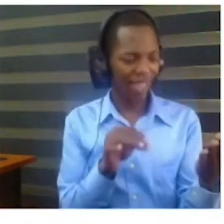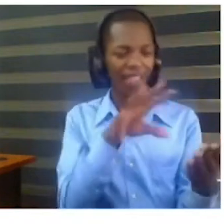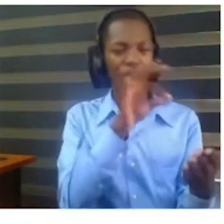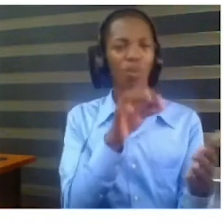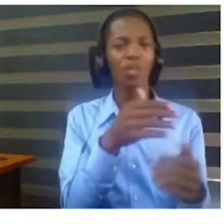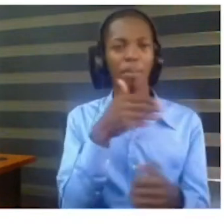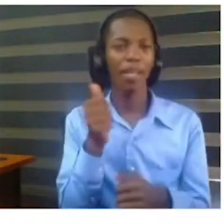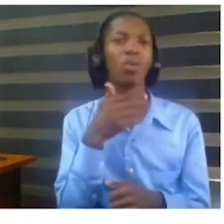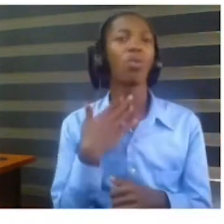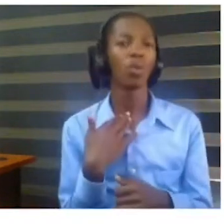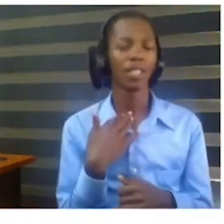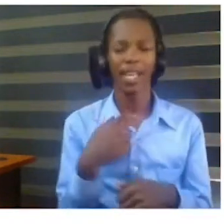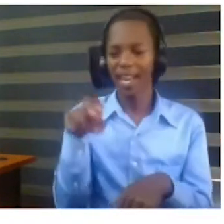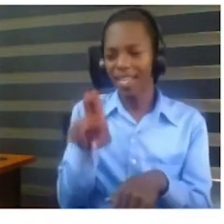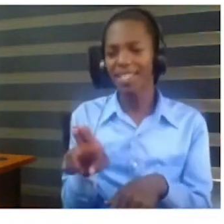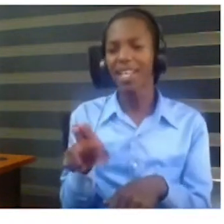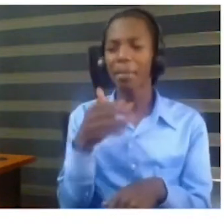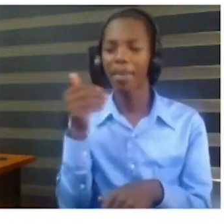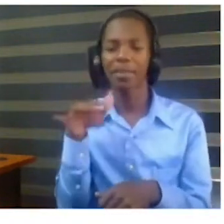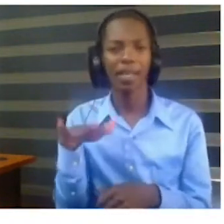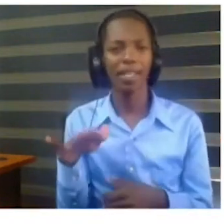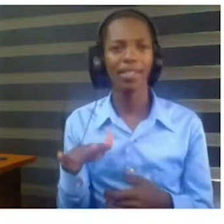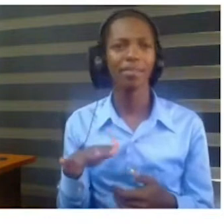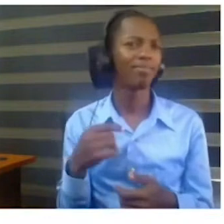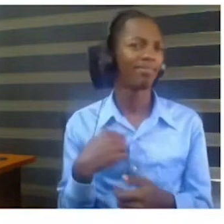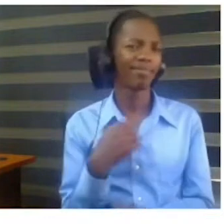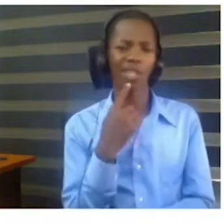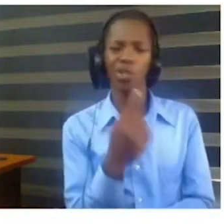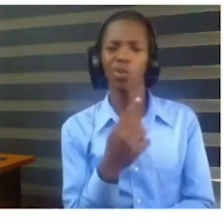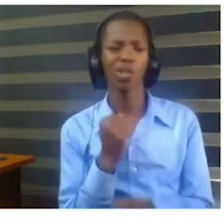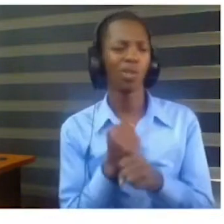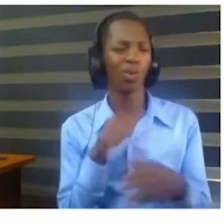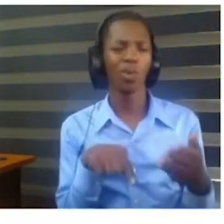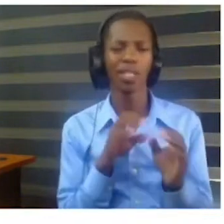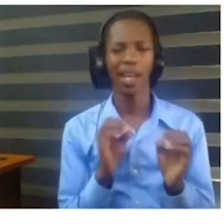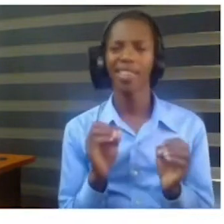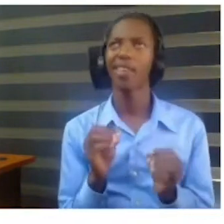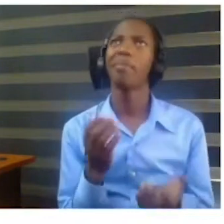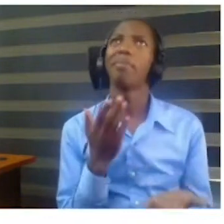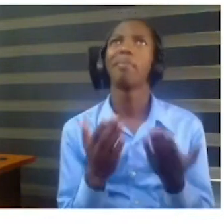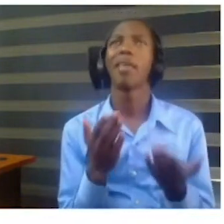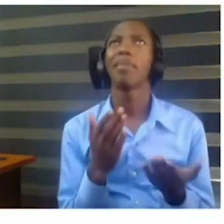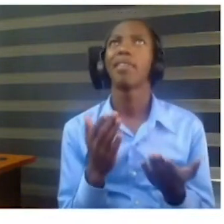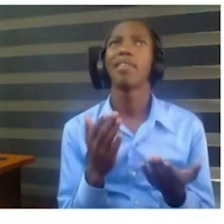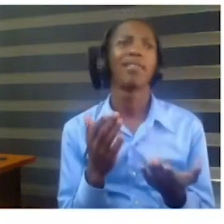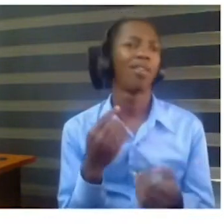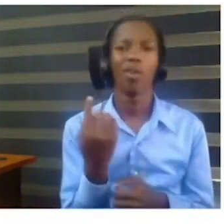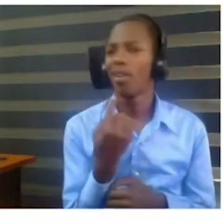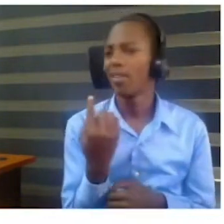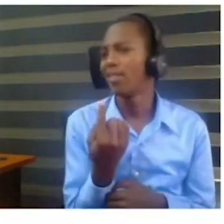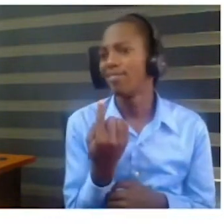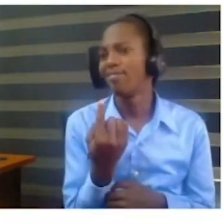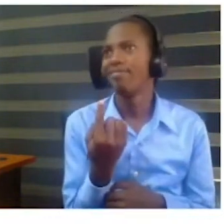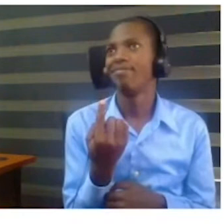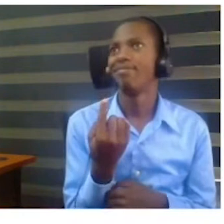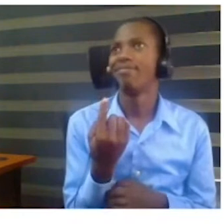I wasn't really sure what to do. Maybe I should just be grateful that at least